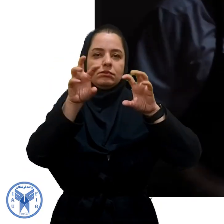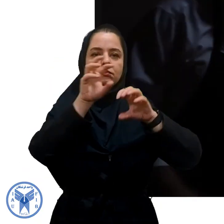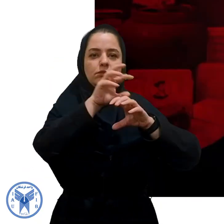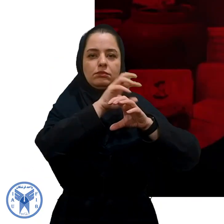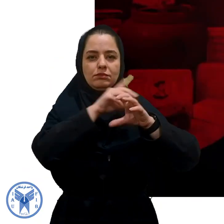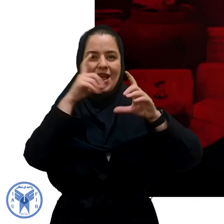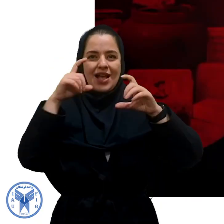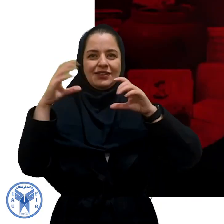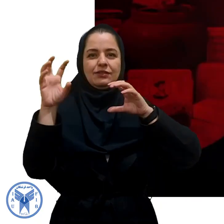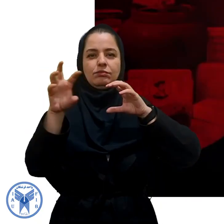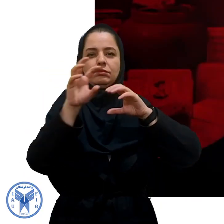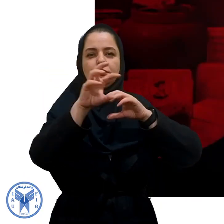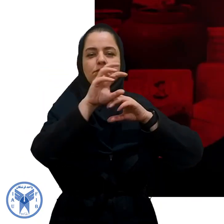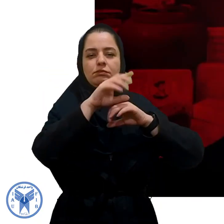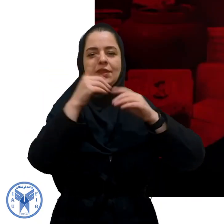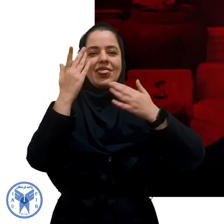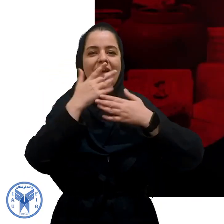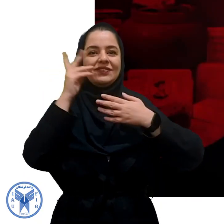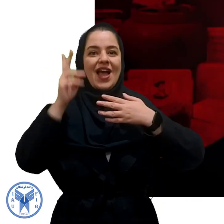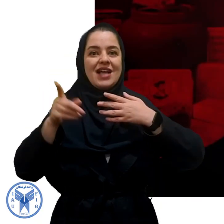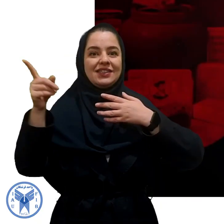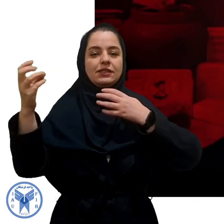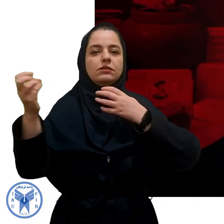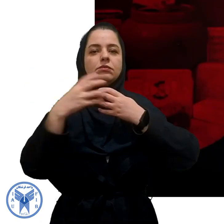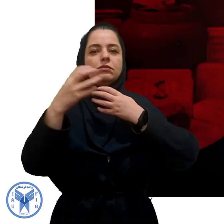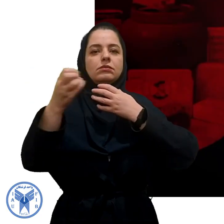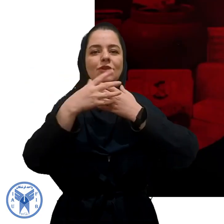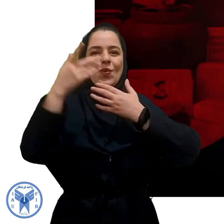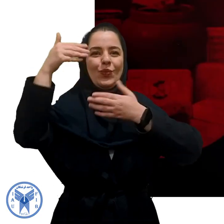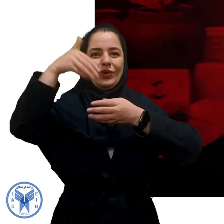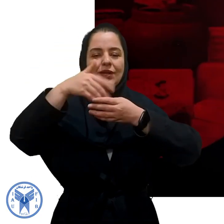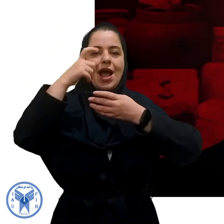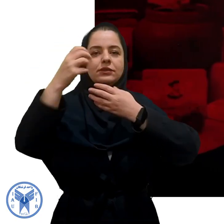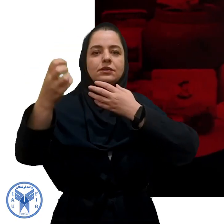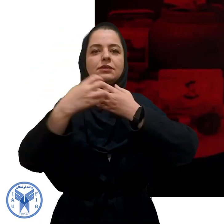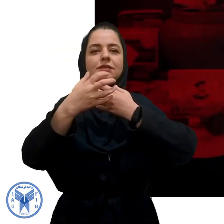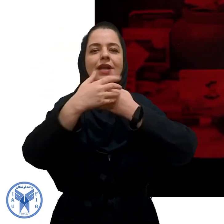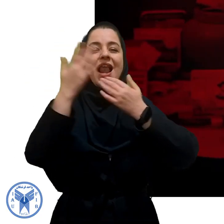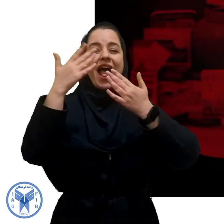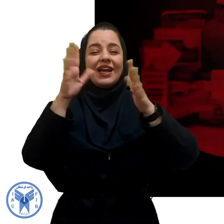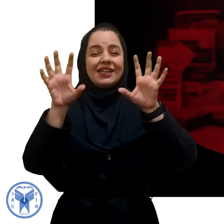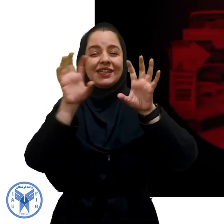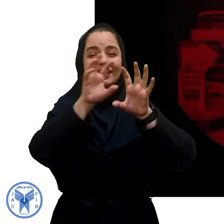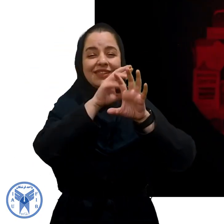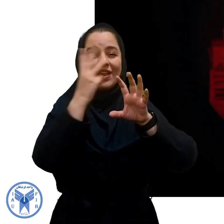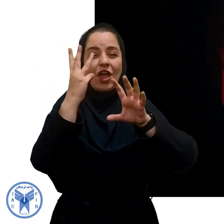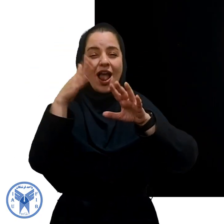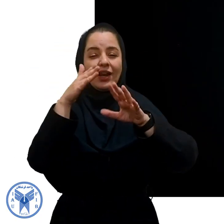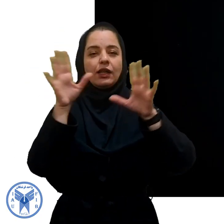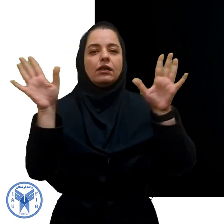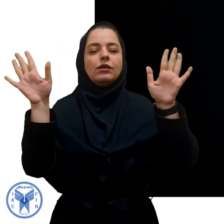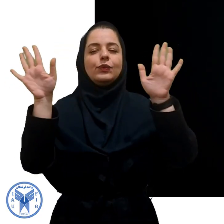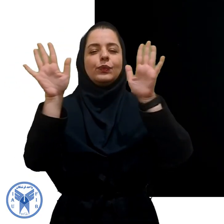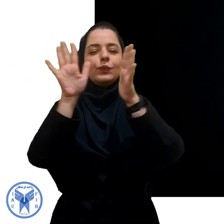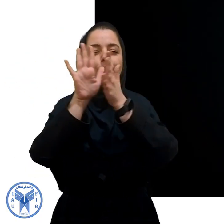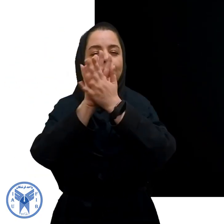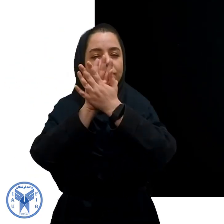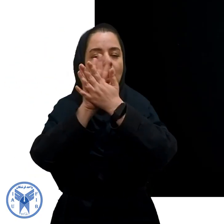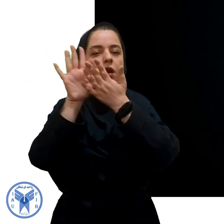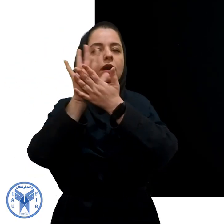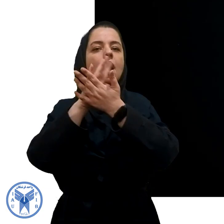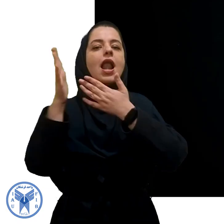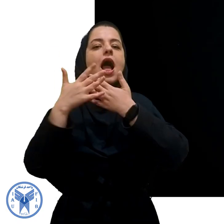filter that was used to take that original negative was placed in front of the projector. When you projected these 3 different